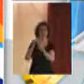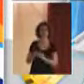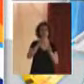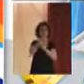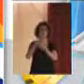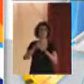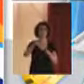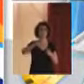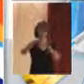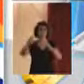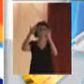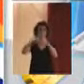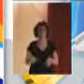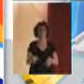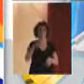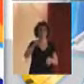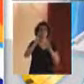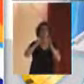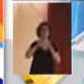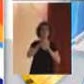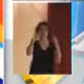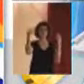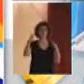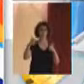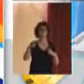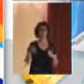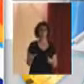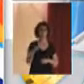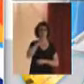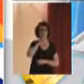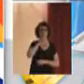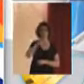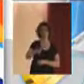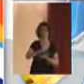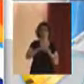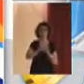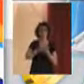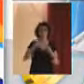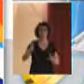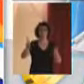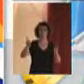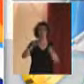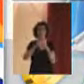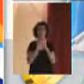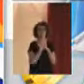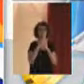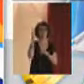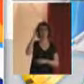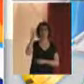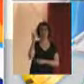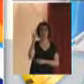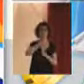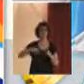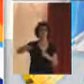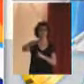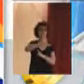is automatically translated into an international standard. Here we can see different categories of the chapter